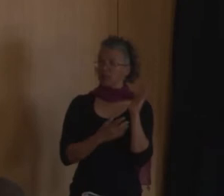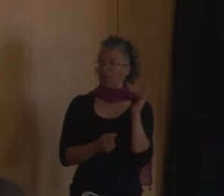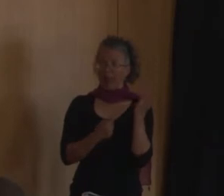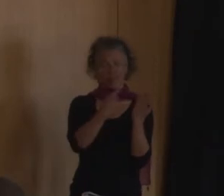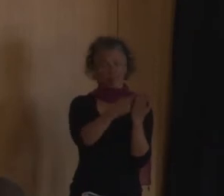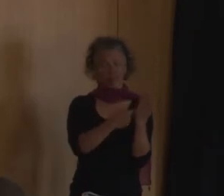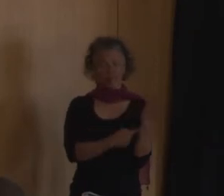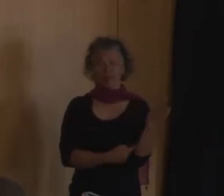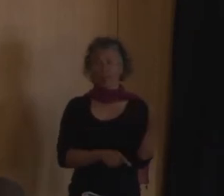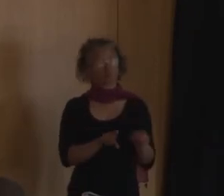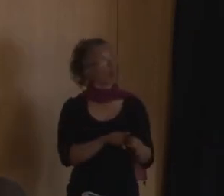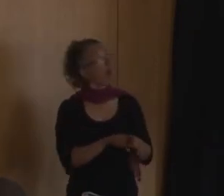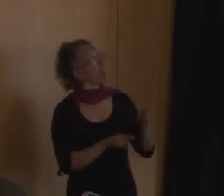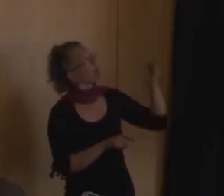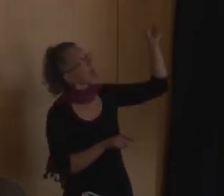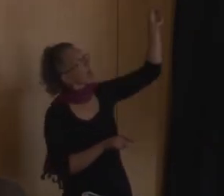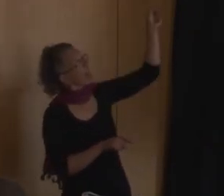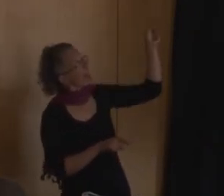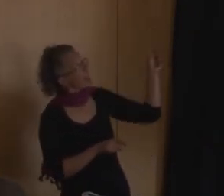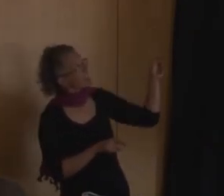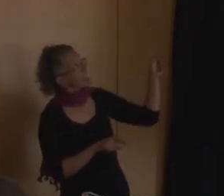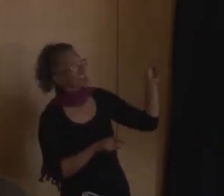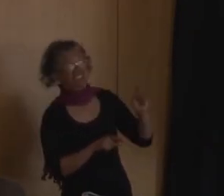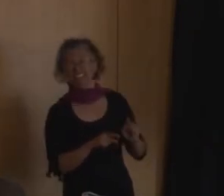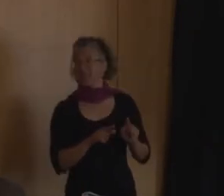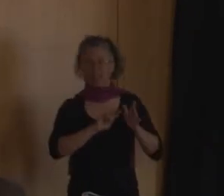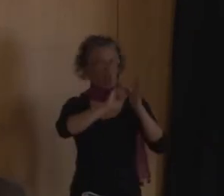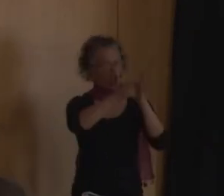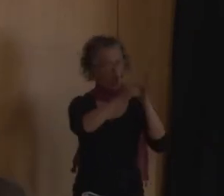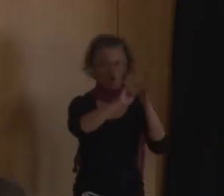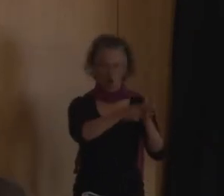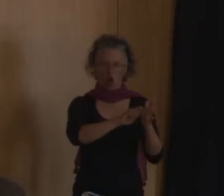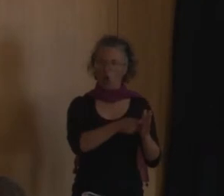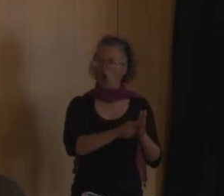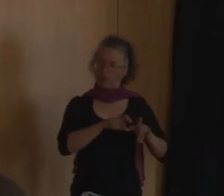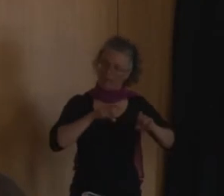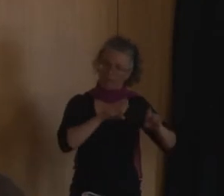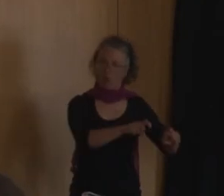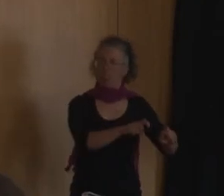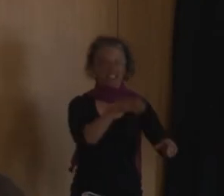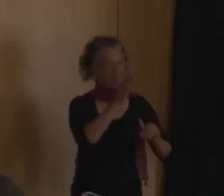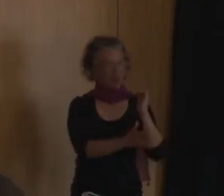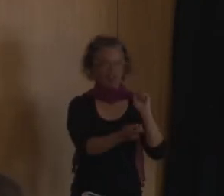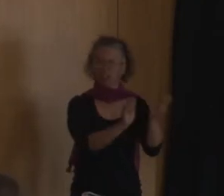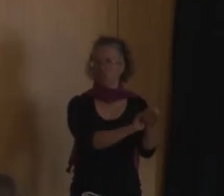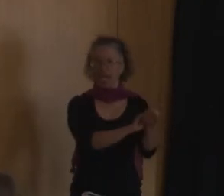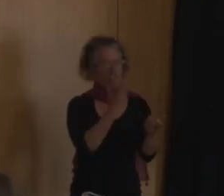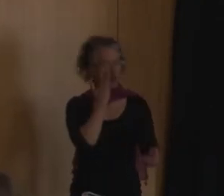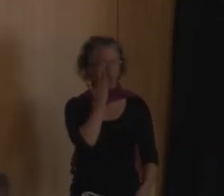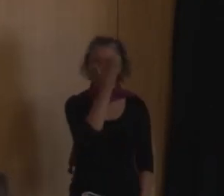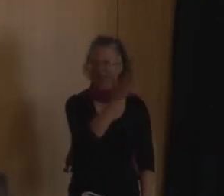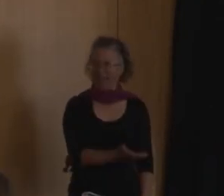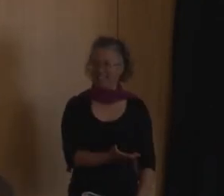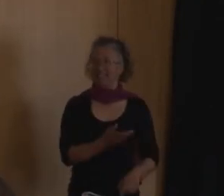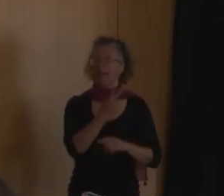Now, they're in this list because they should never be debated. So they're more permanent and more important in that sense, particularly